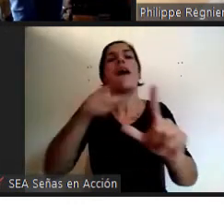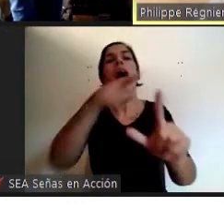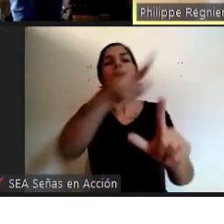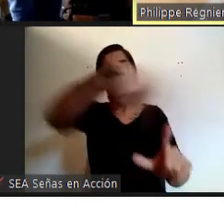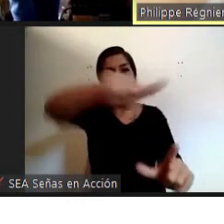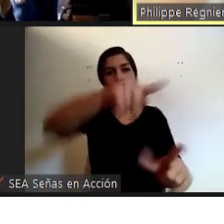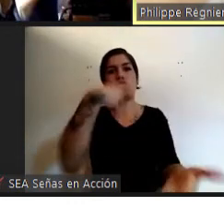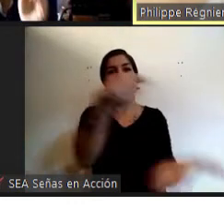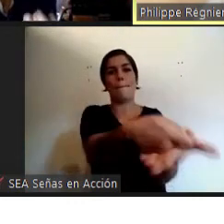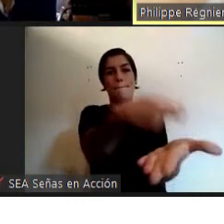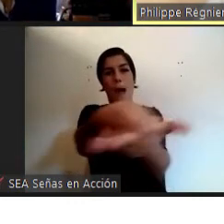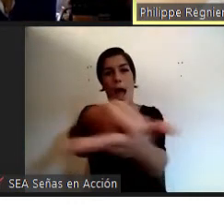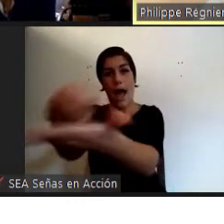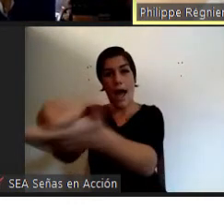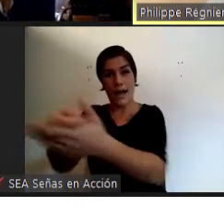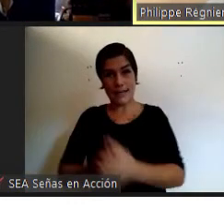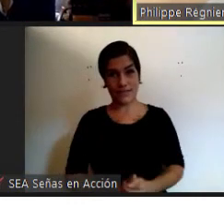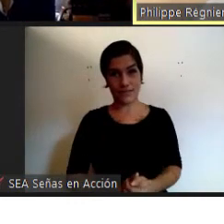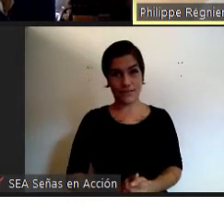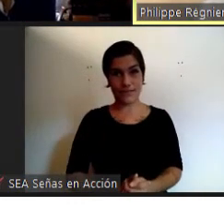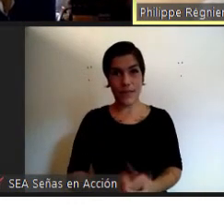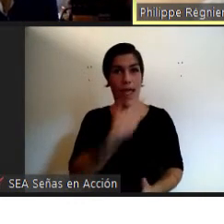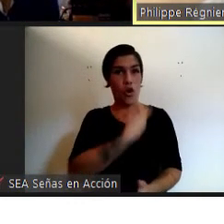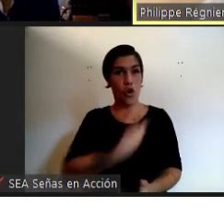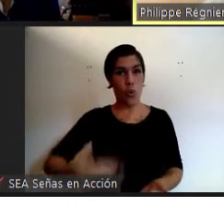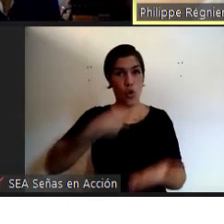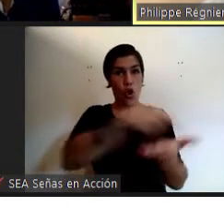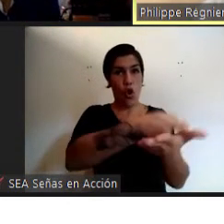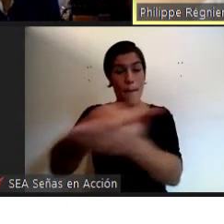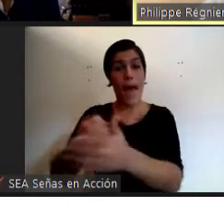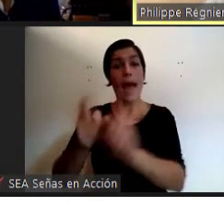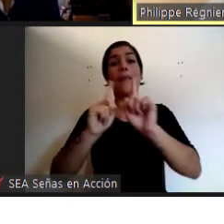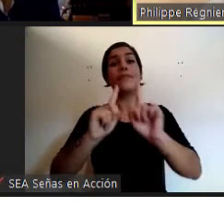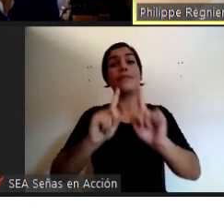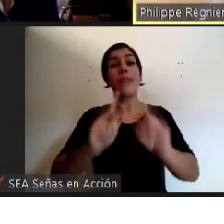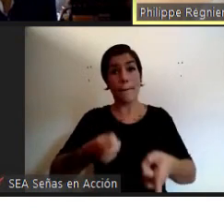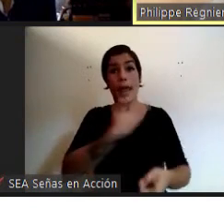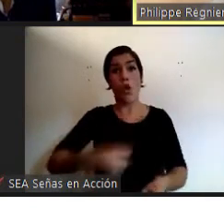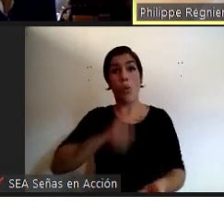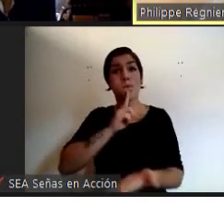of exhibitions. We returned back to